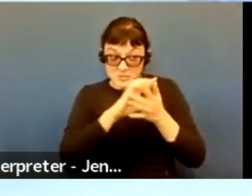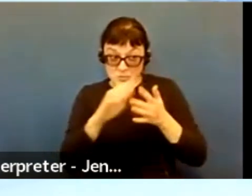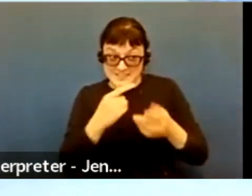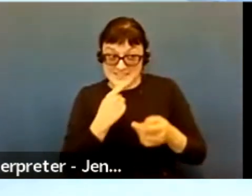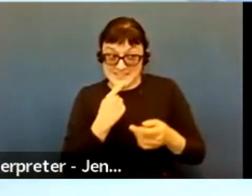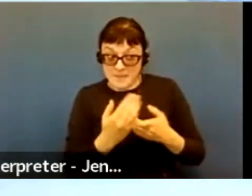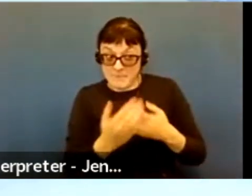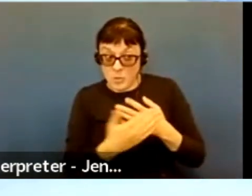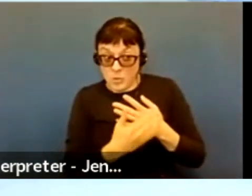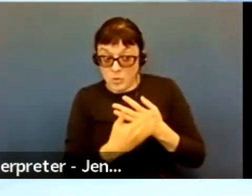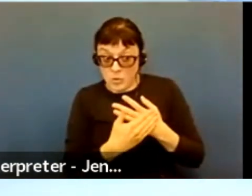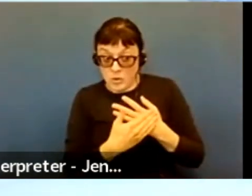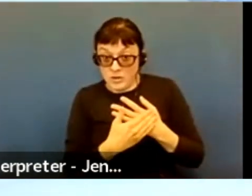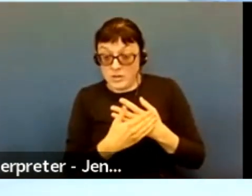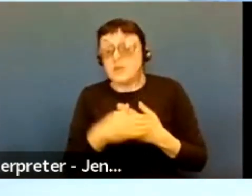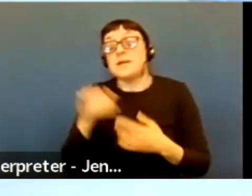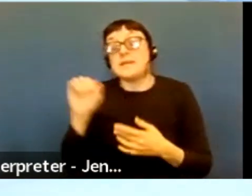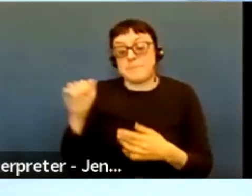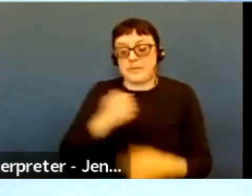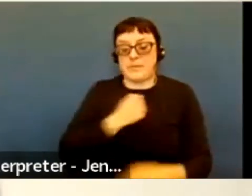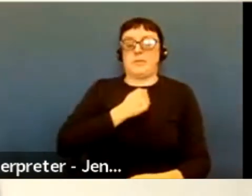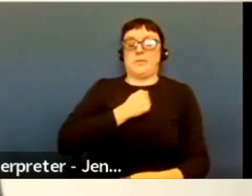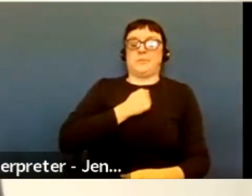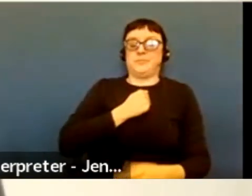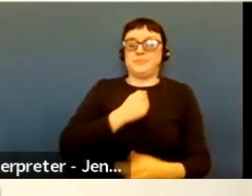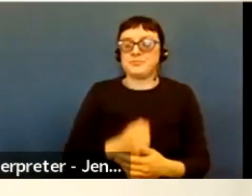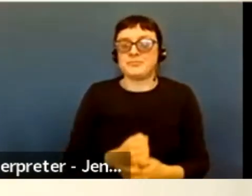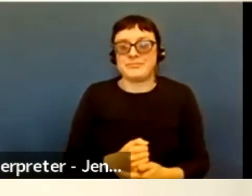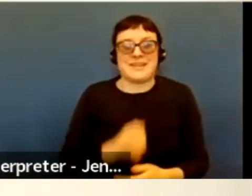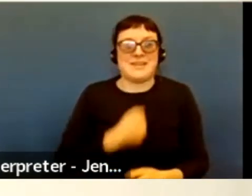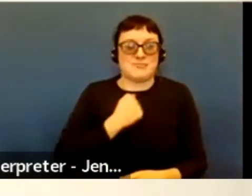about that, Finch? I'm just catching him up with what you said.